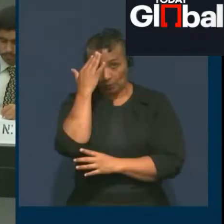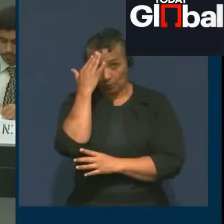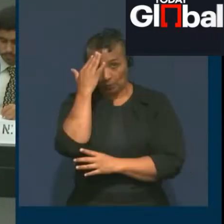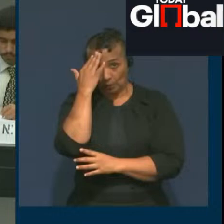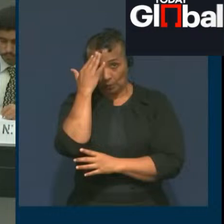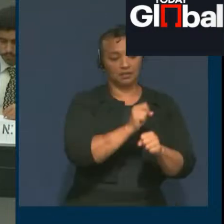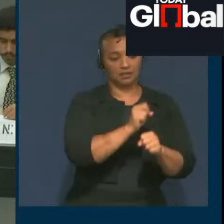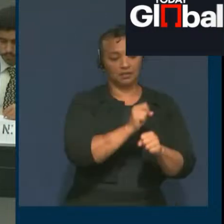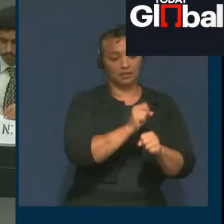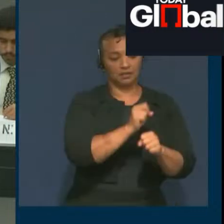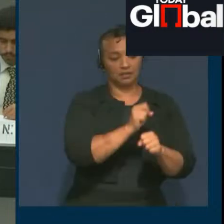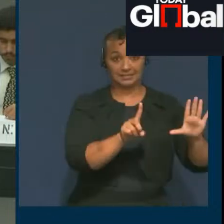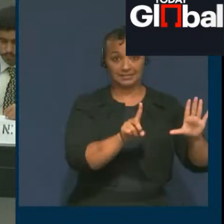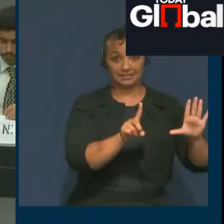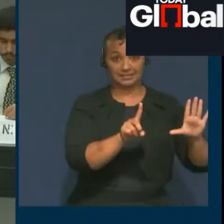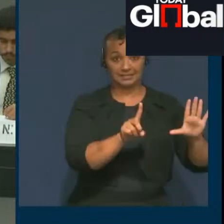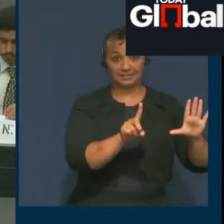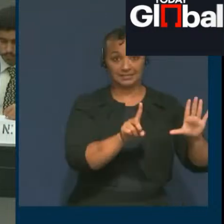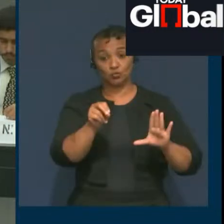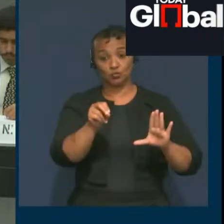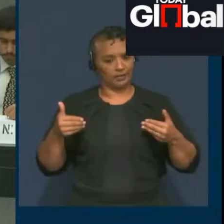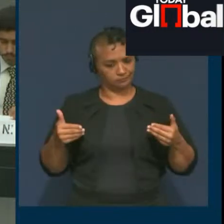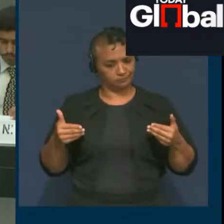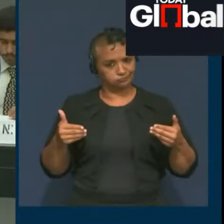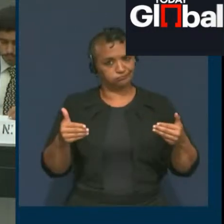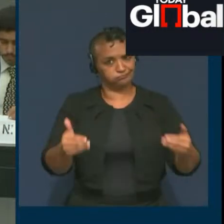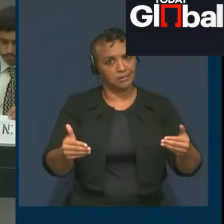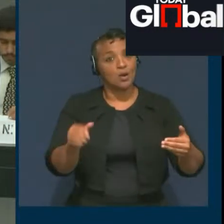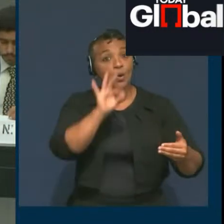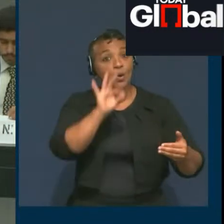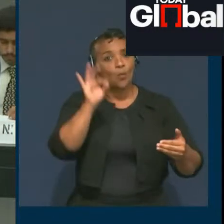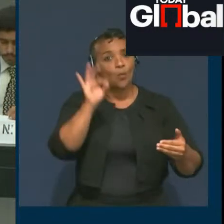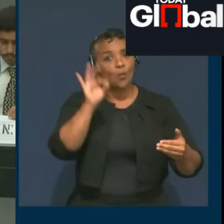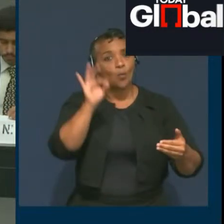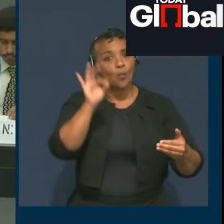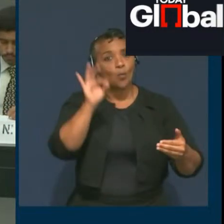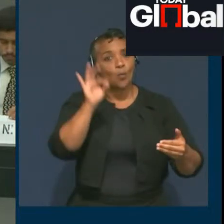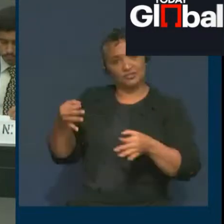2026-2030 came in continuation of the previous strategy